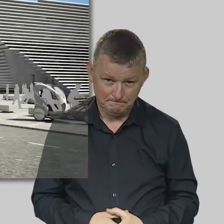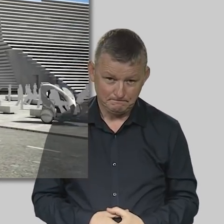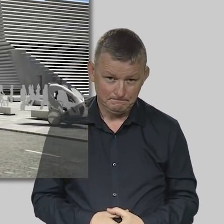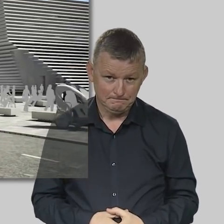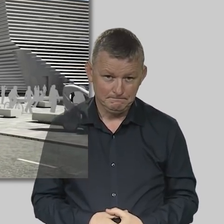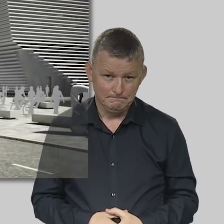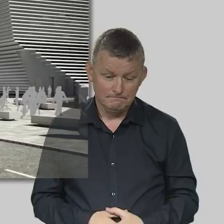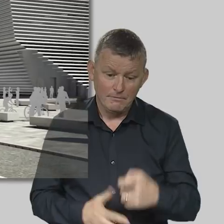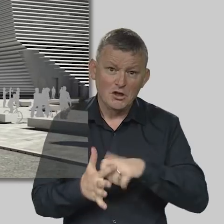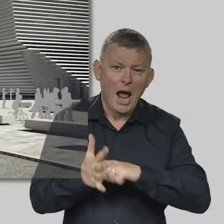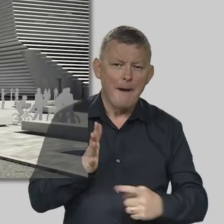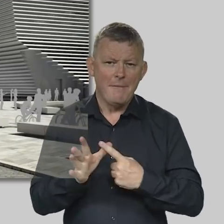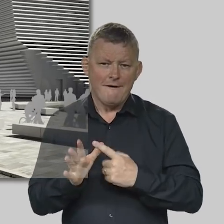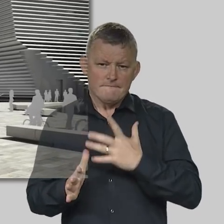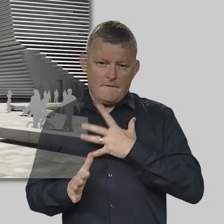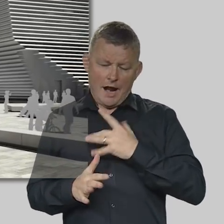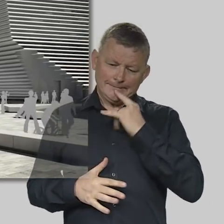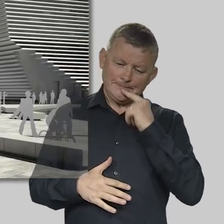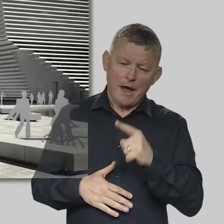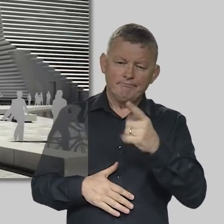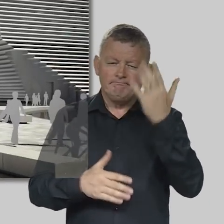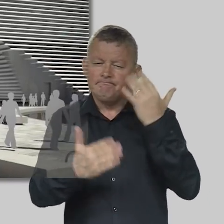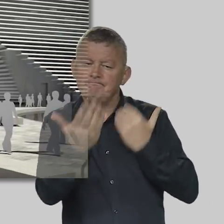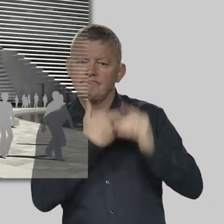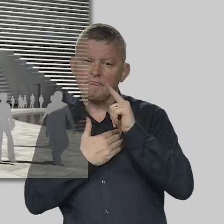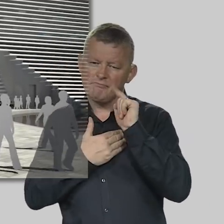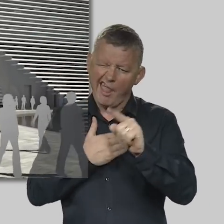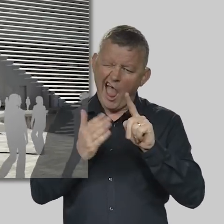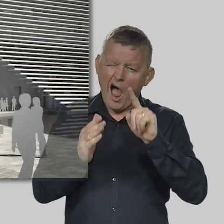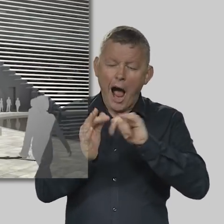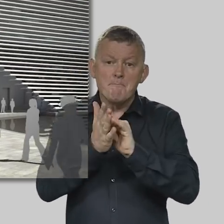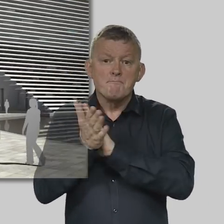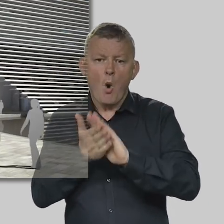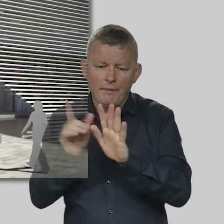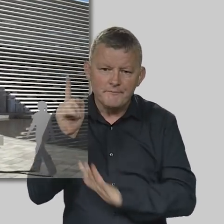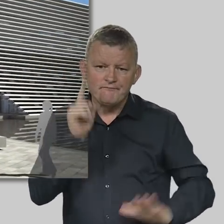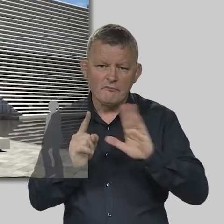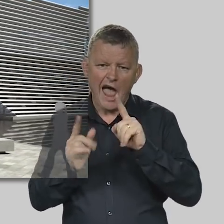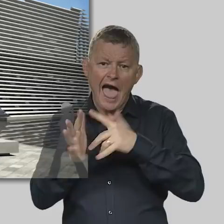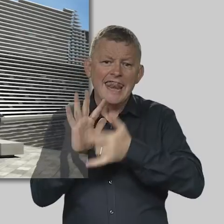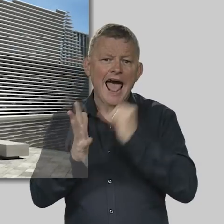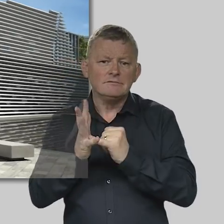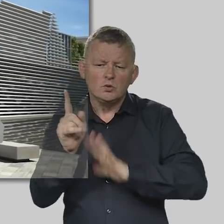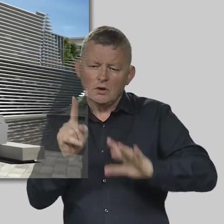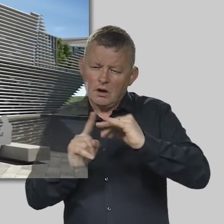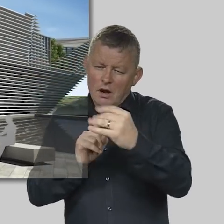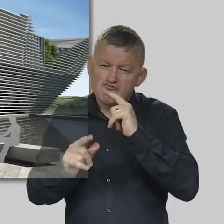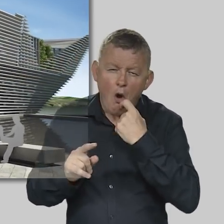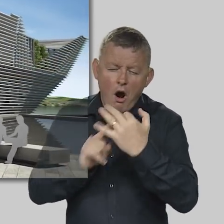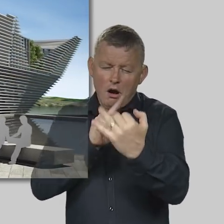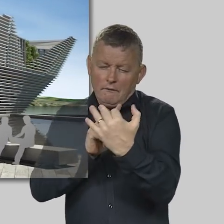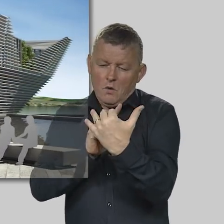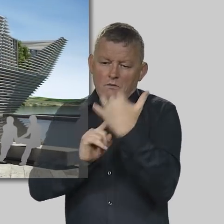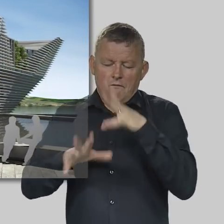Kuma's inspiration is said to have come from the geological lineage of the cliffs at nearby Arbroath, which lies on the dramatic Angus coast.